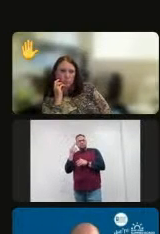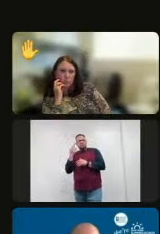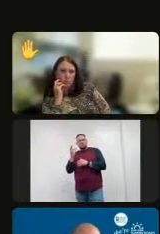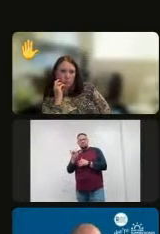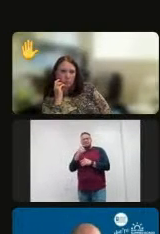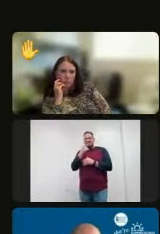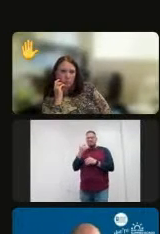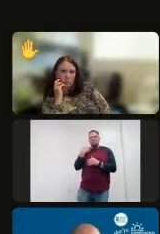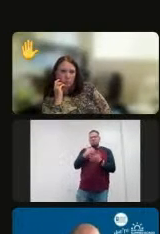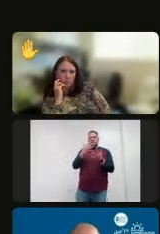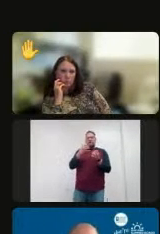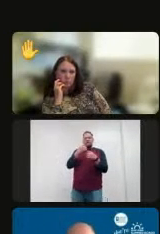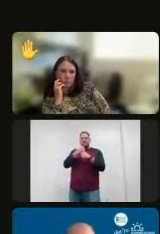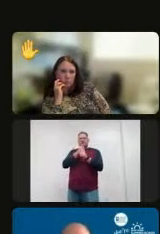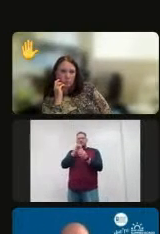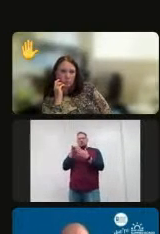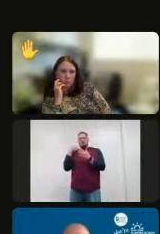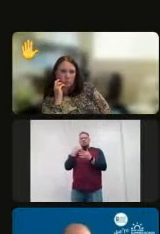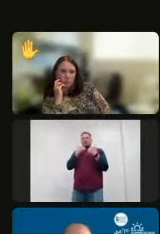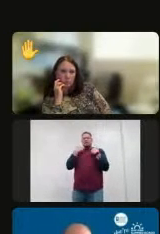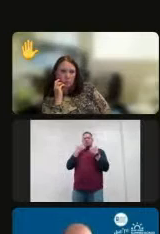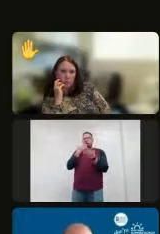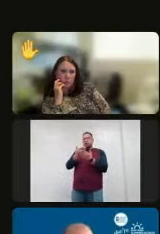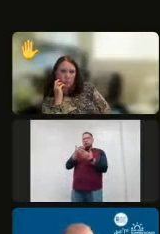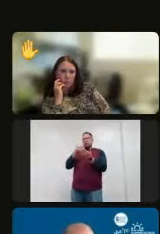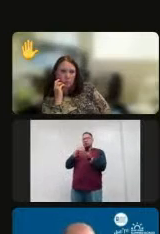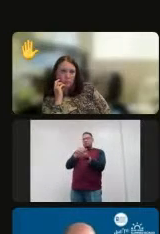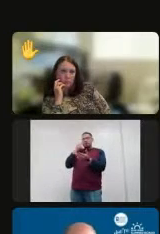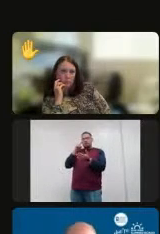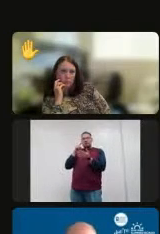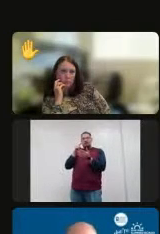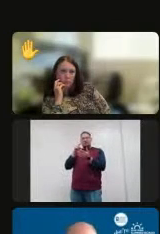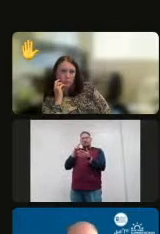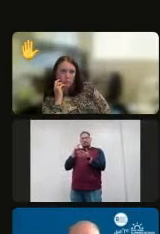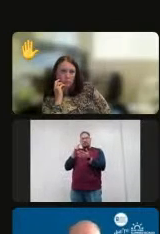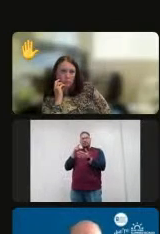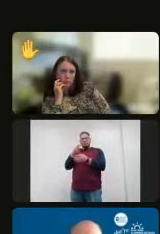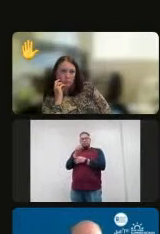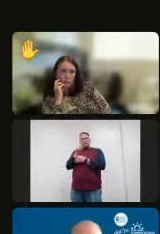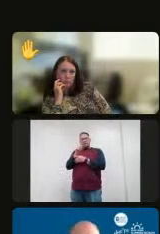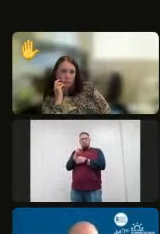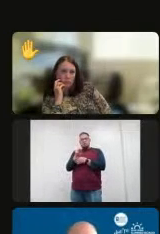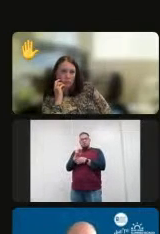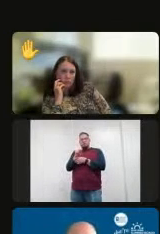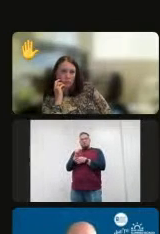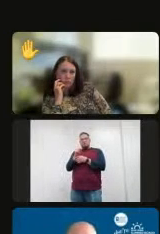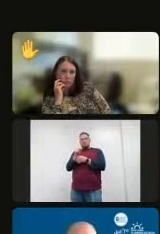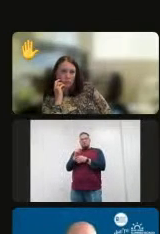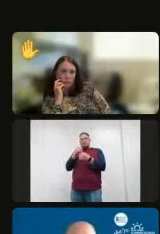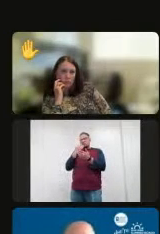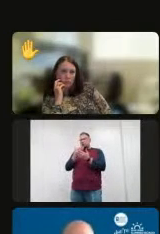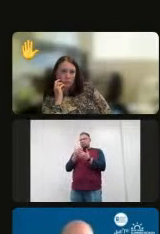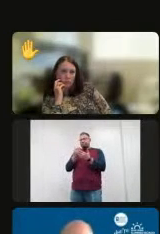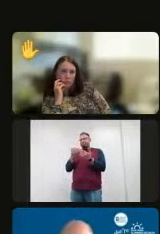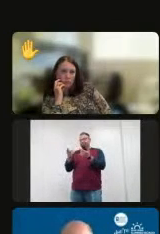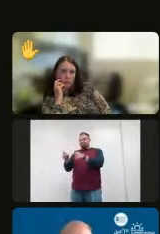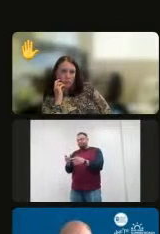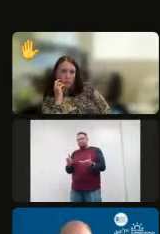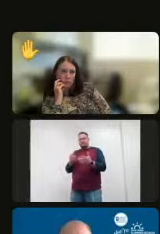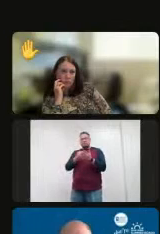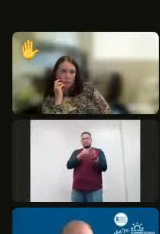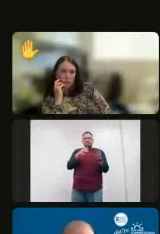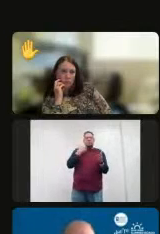want to make sure we have good doctors so that the patient has a good outcome, right? So for our students' sake, we need to have the